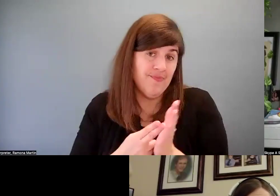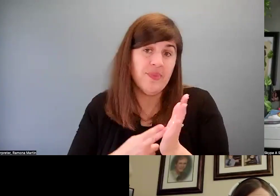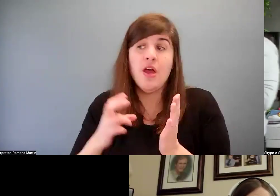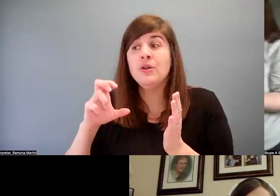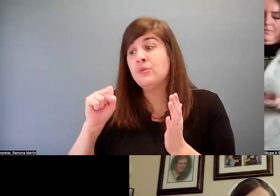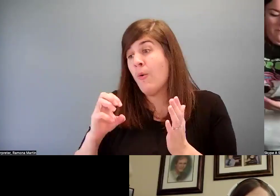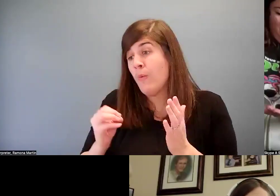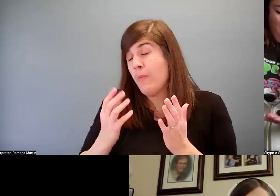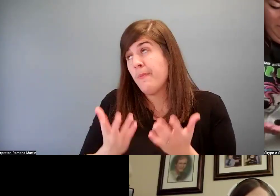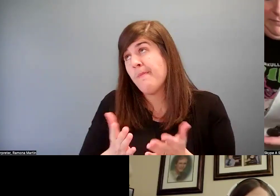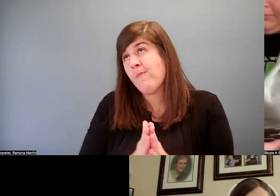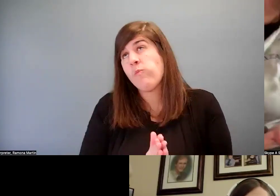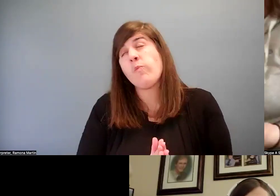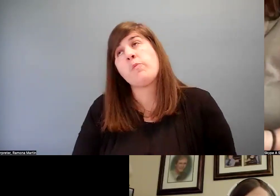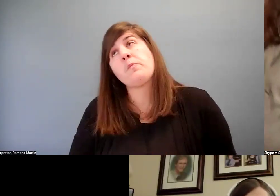so